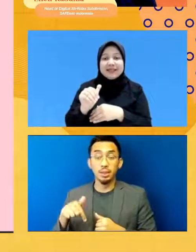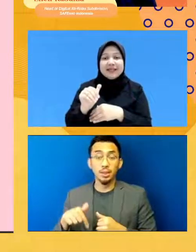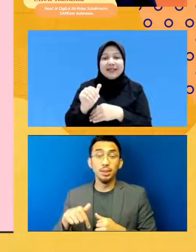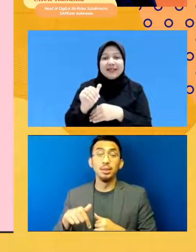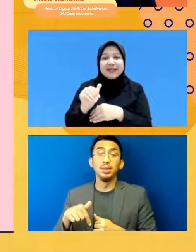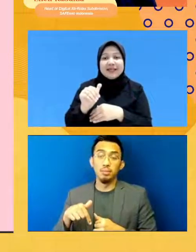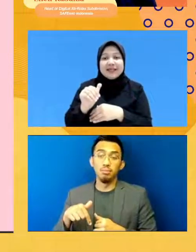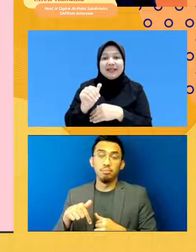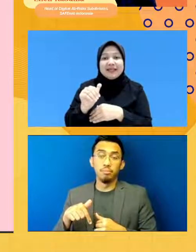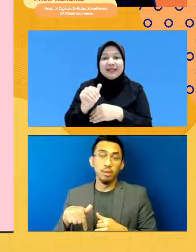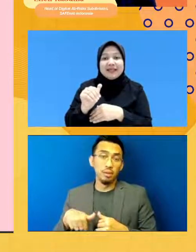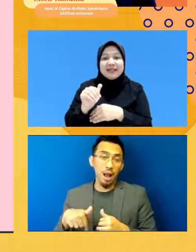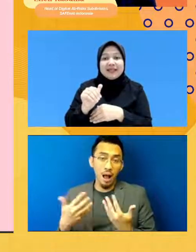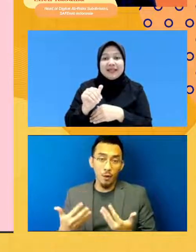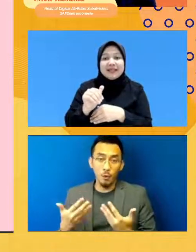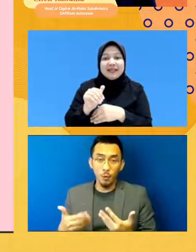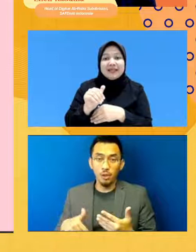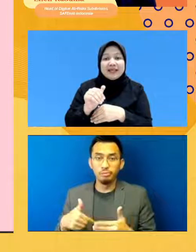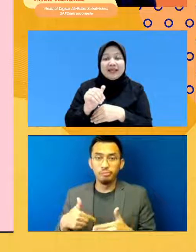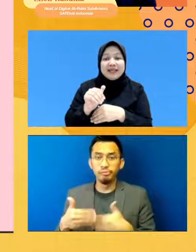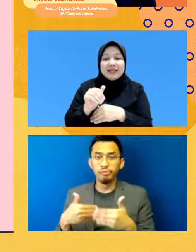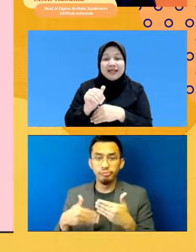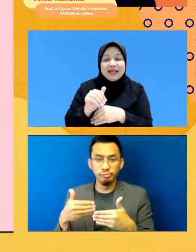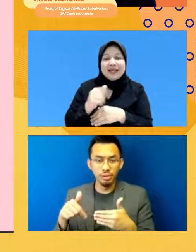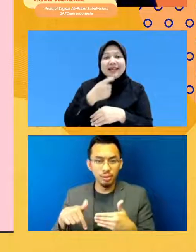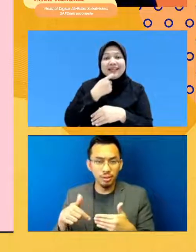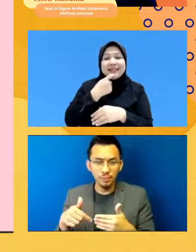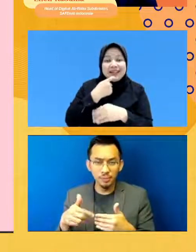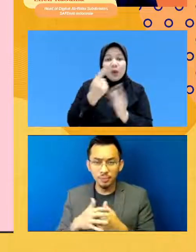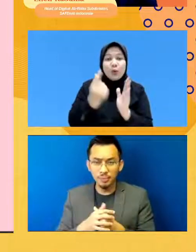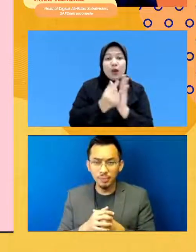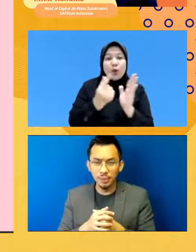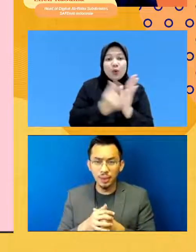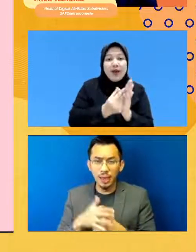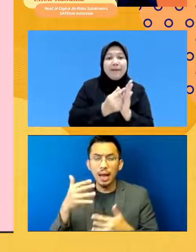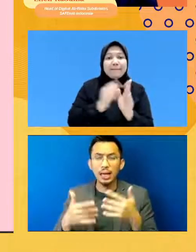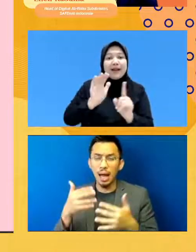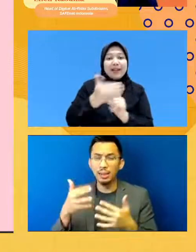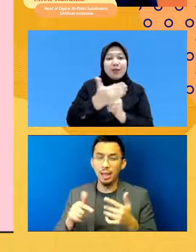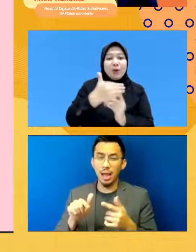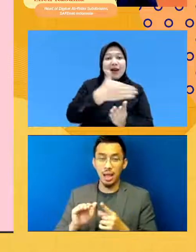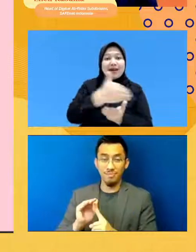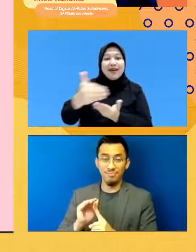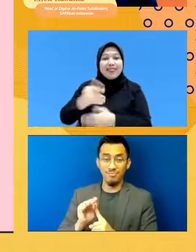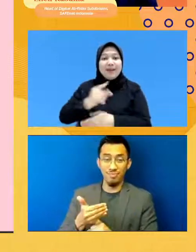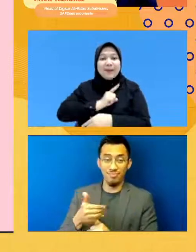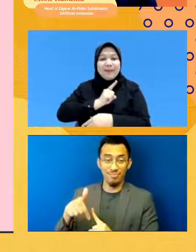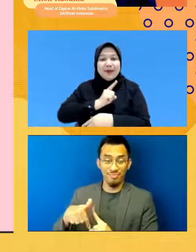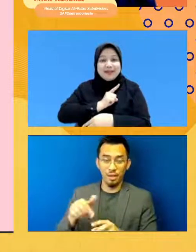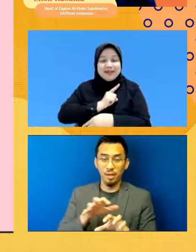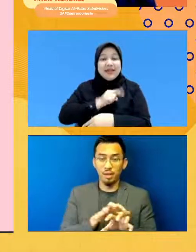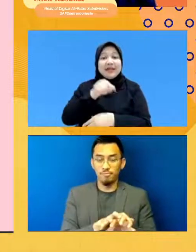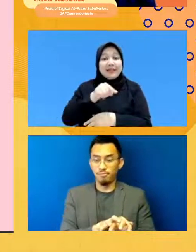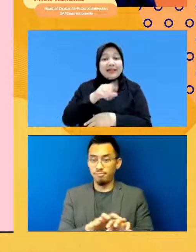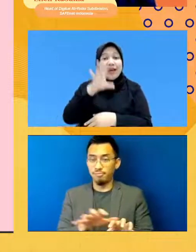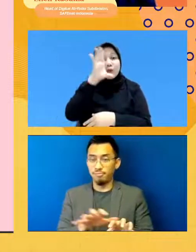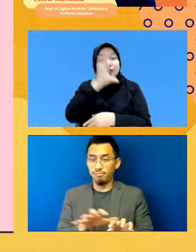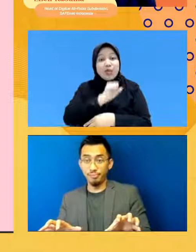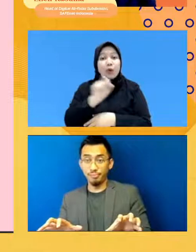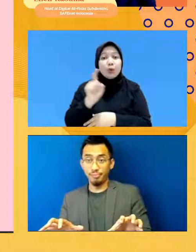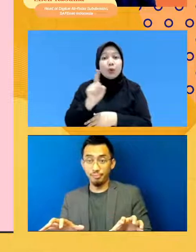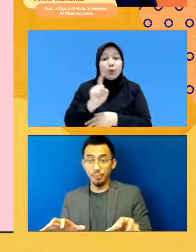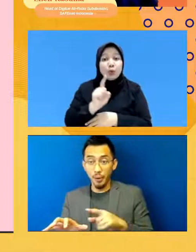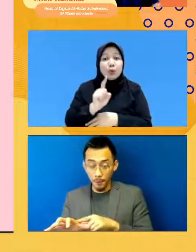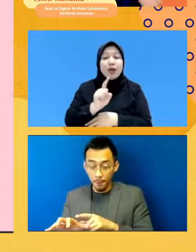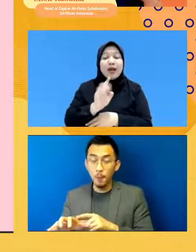GDPR, the General Data Protection Regulation, right? So we also need to understand what entails the right to be forgotten